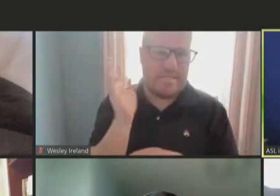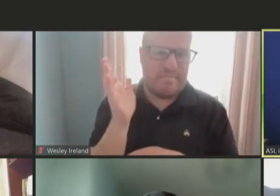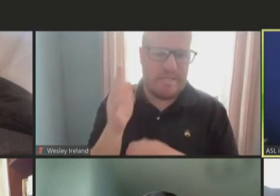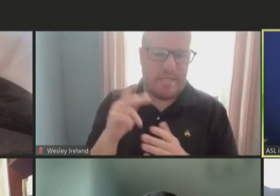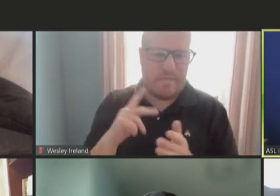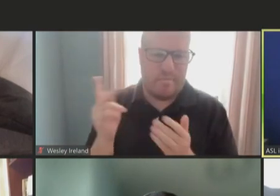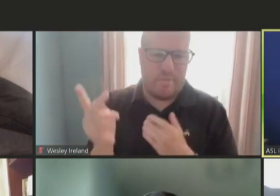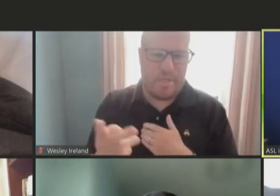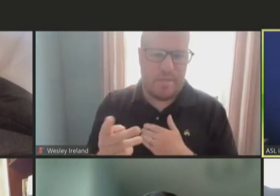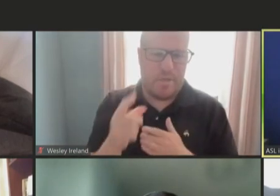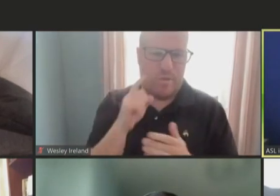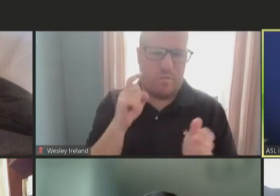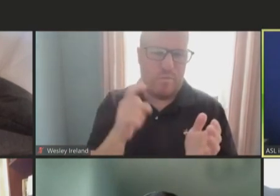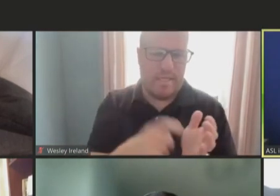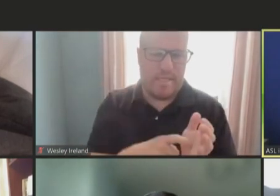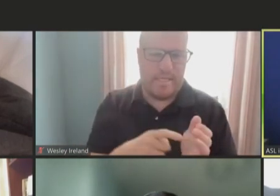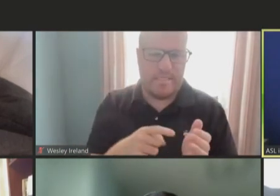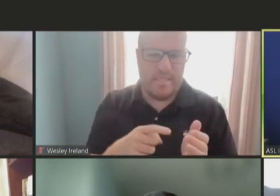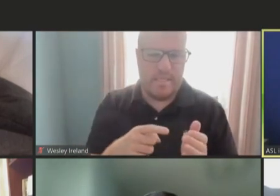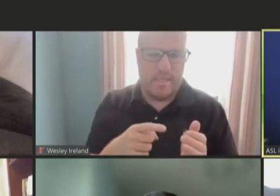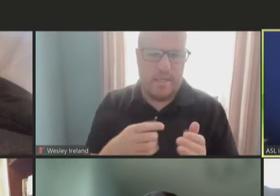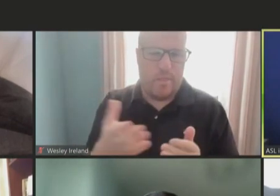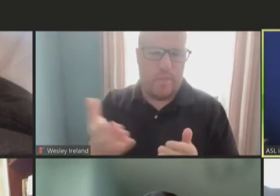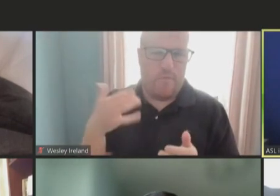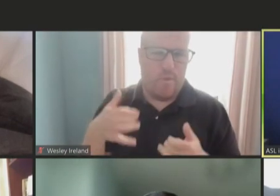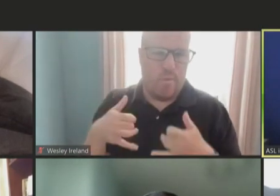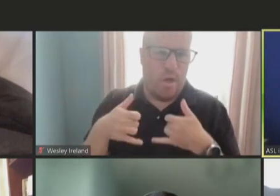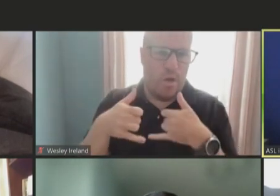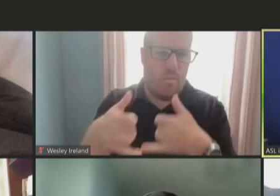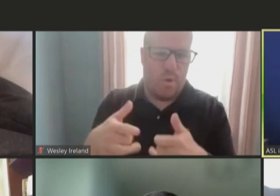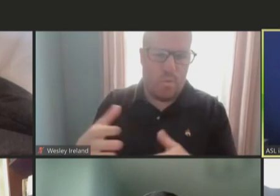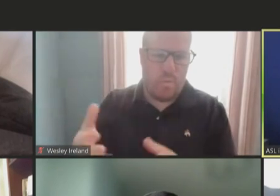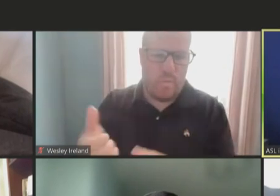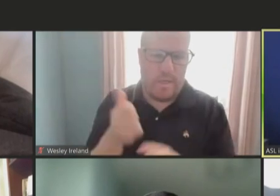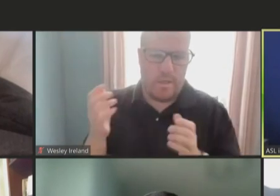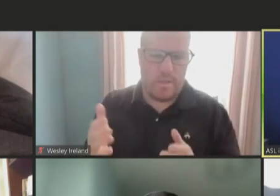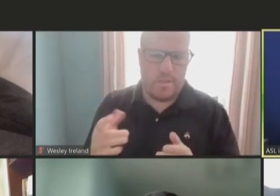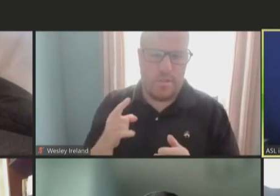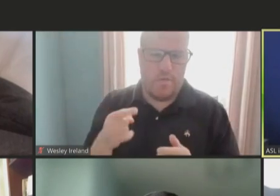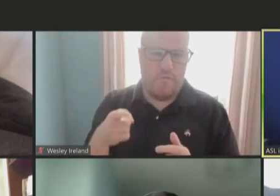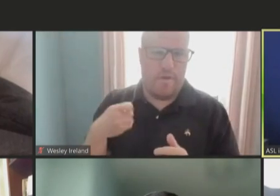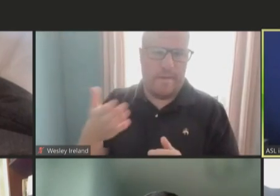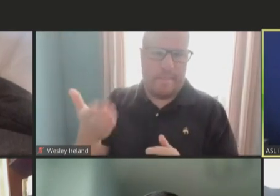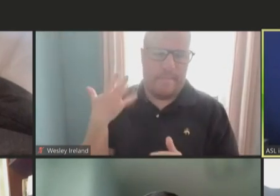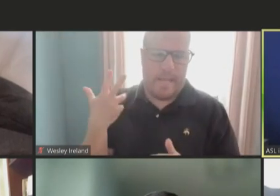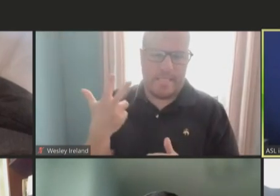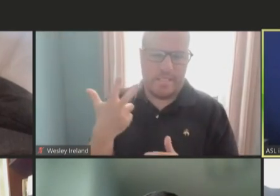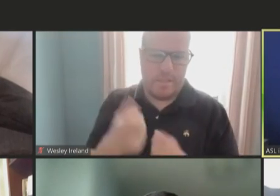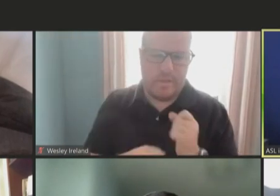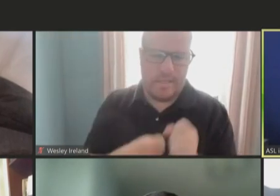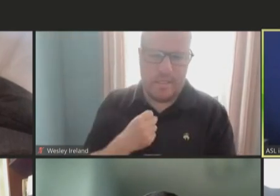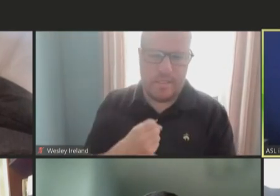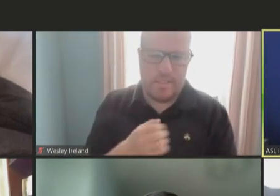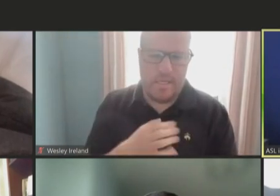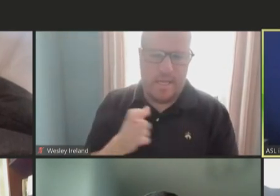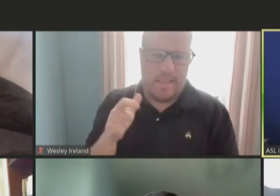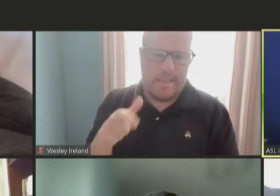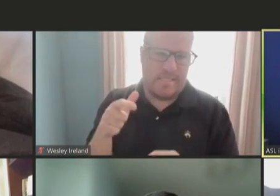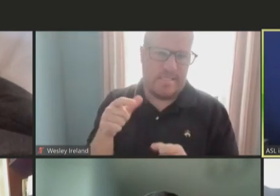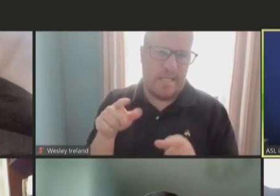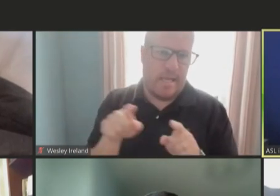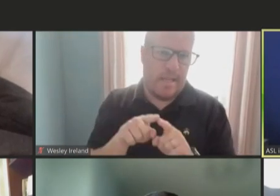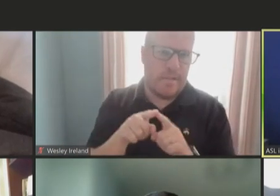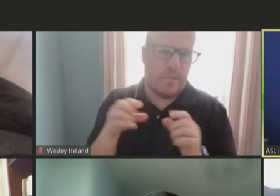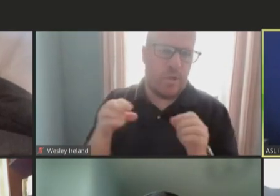tables. There'll be no networking lunch, and that there will be a brief speaking program to recognize the former award